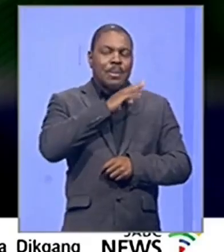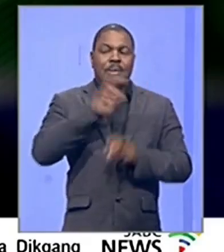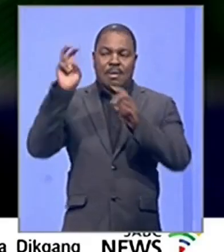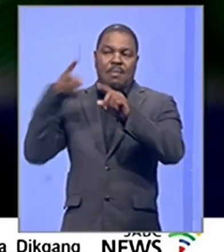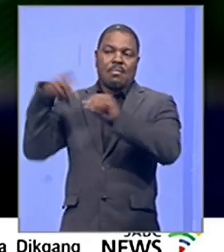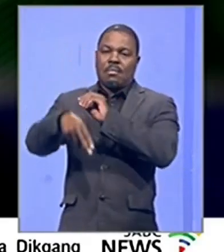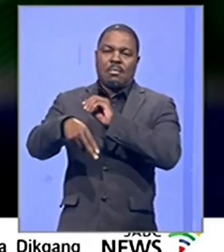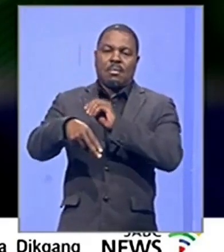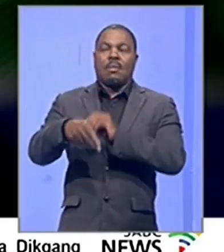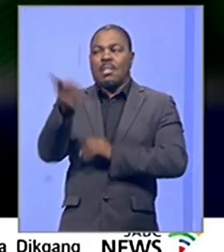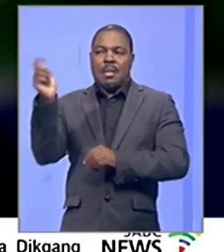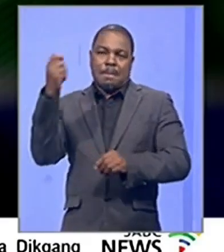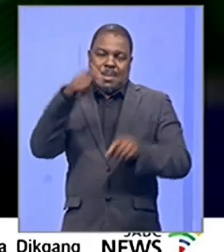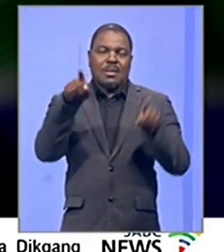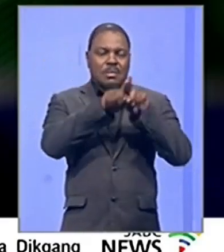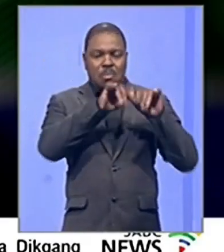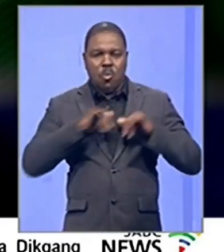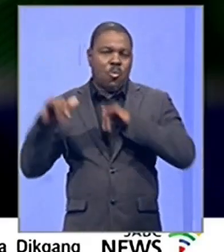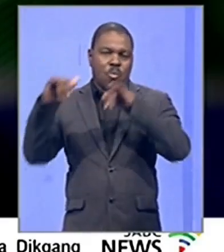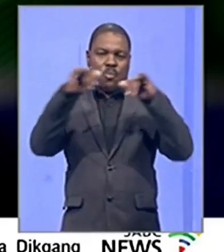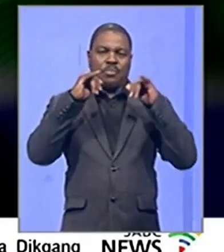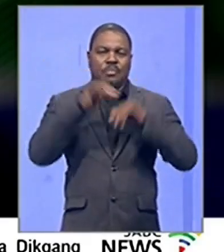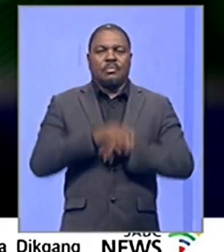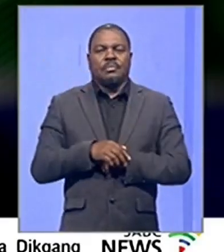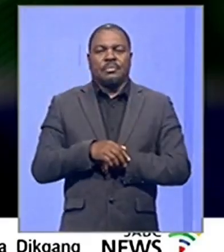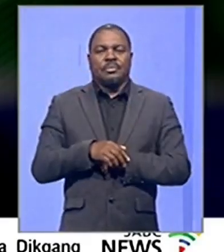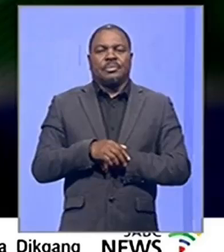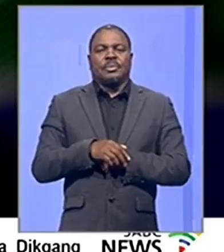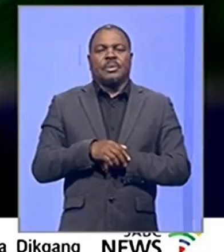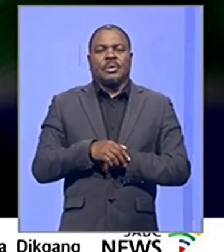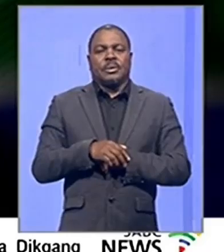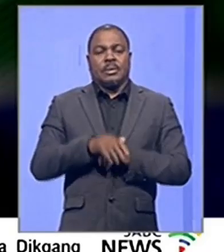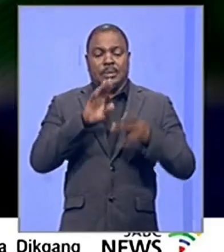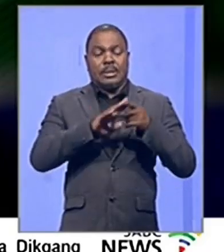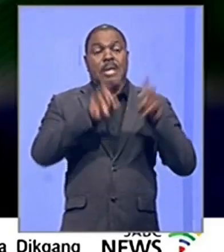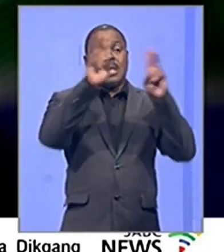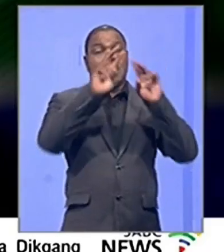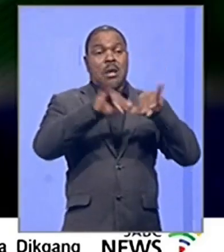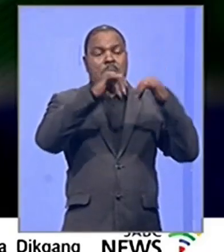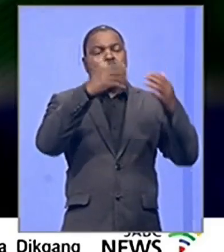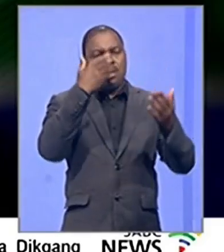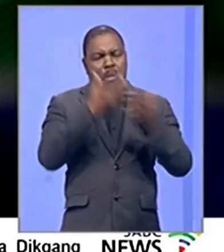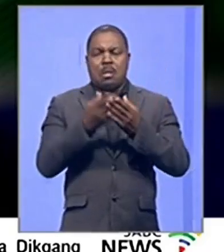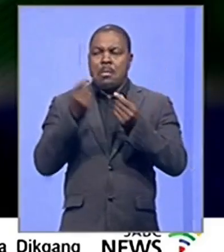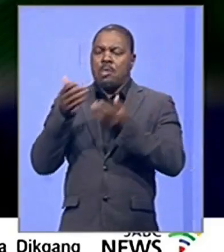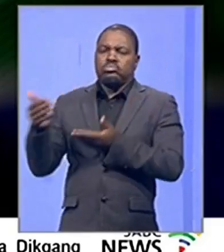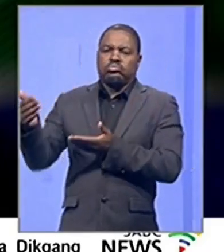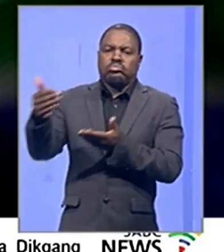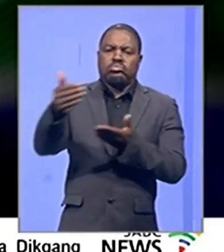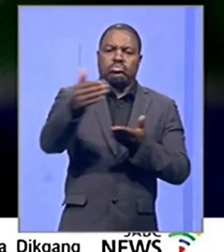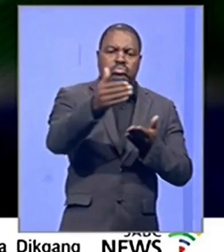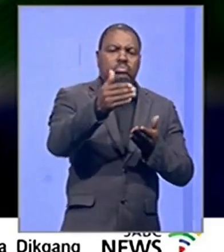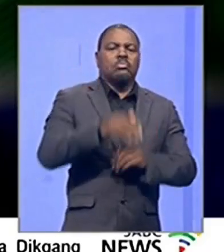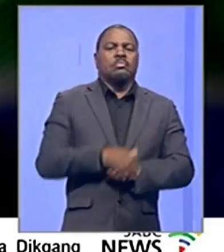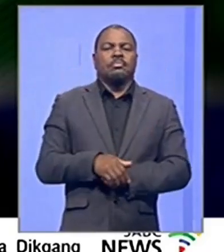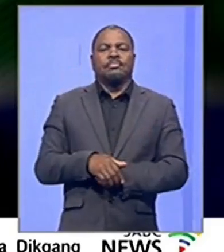ba patele o tshwana le rena ba bangwe ore Eskom le yona e kgone go khumana mašheleng a yona